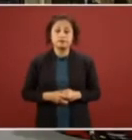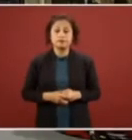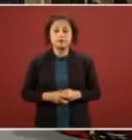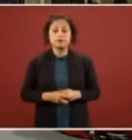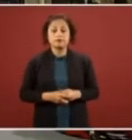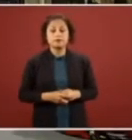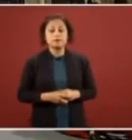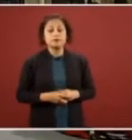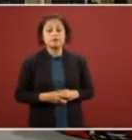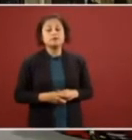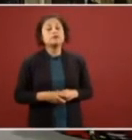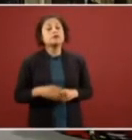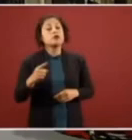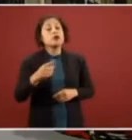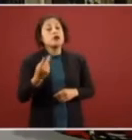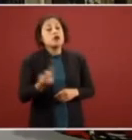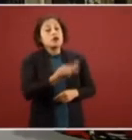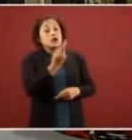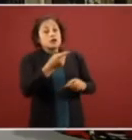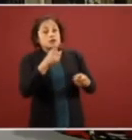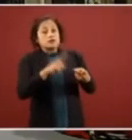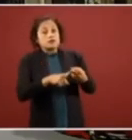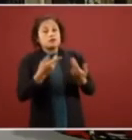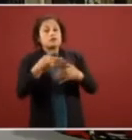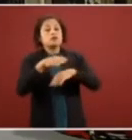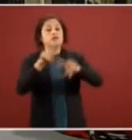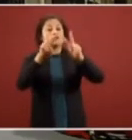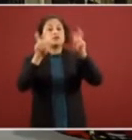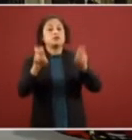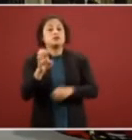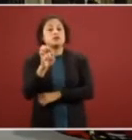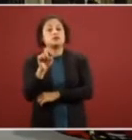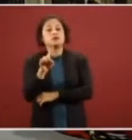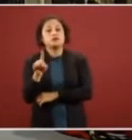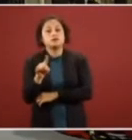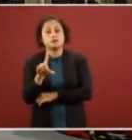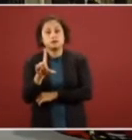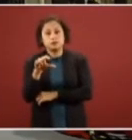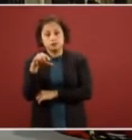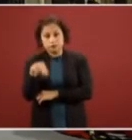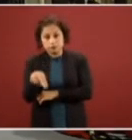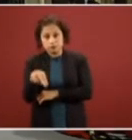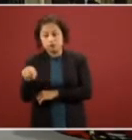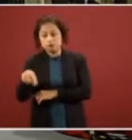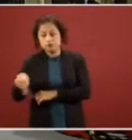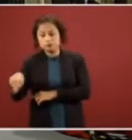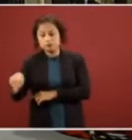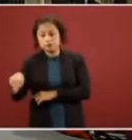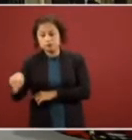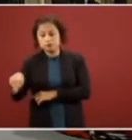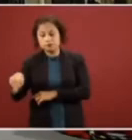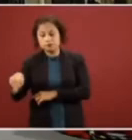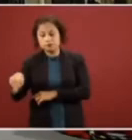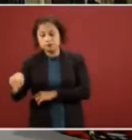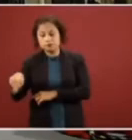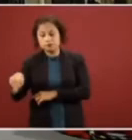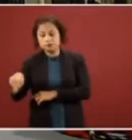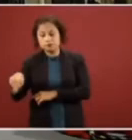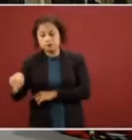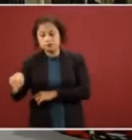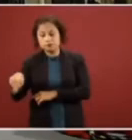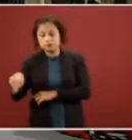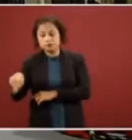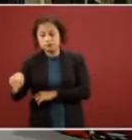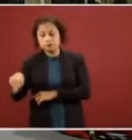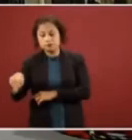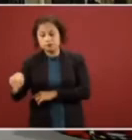Presidente, la segunda pregunta es sobre el EZLN. Se pronunciaron en contra del Tren Maya. So this question